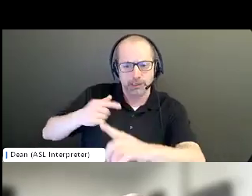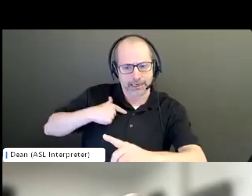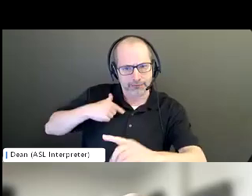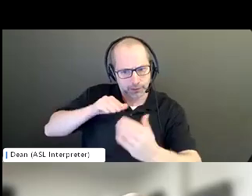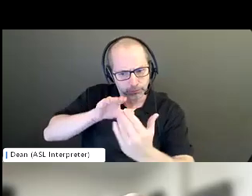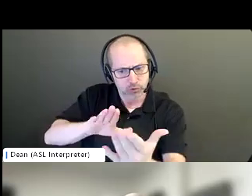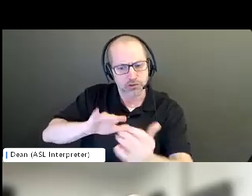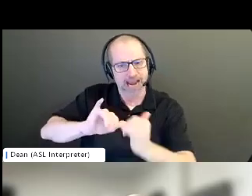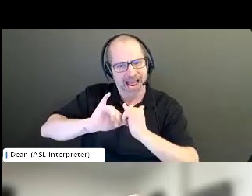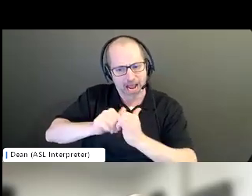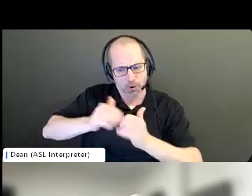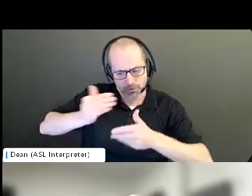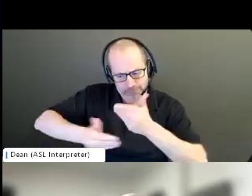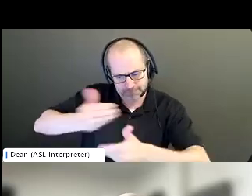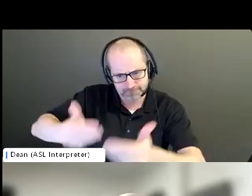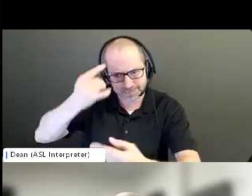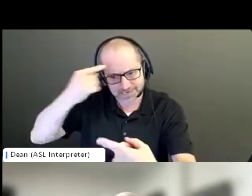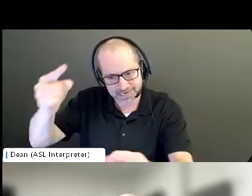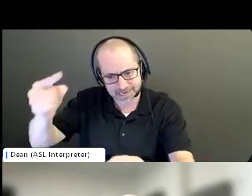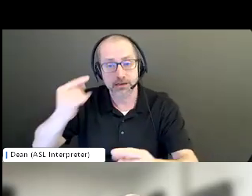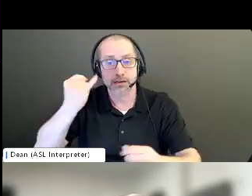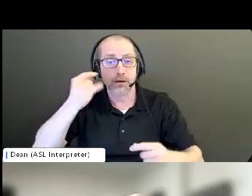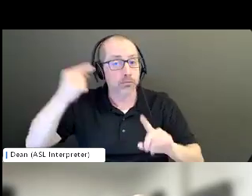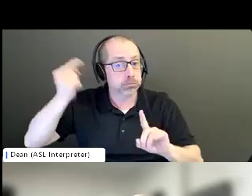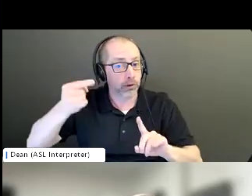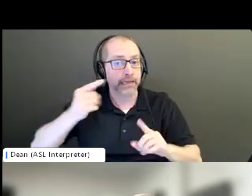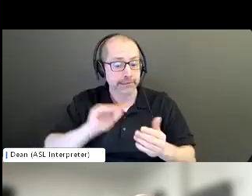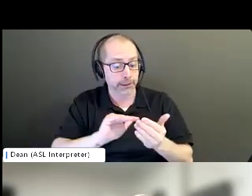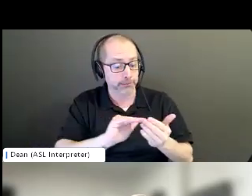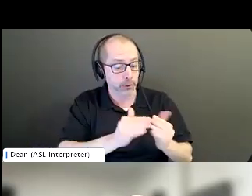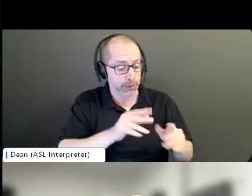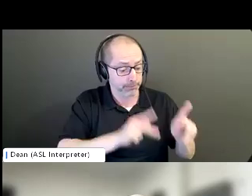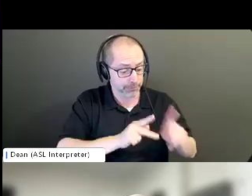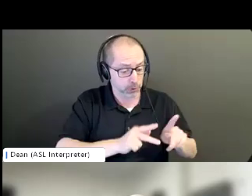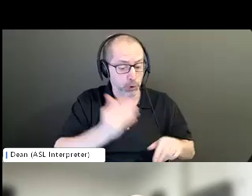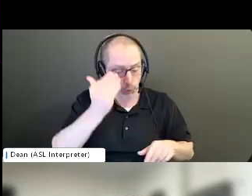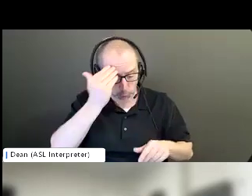that is that community knows community best. And so we